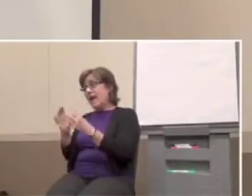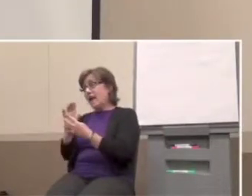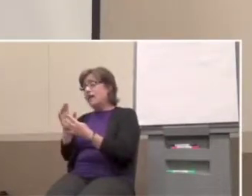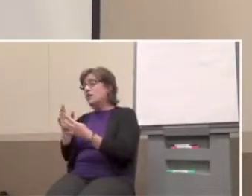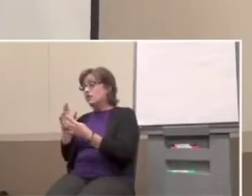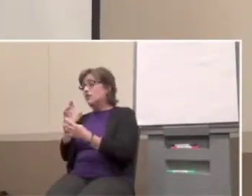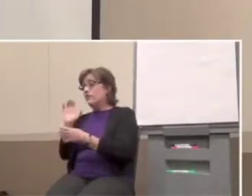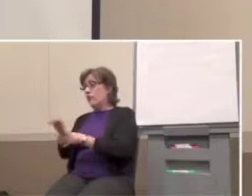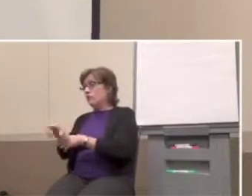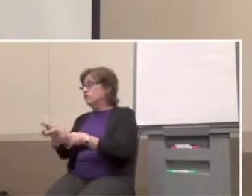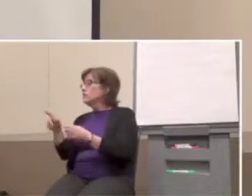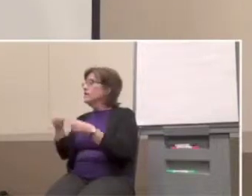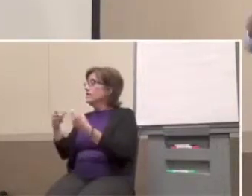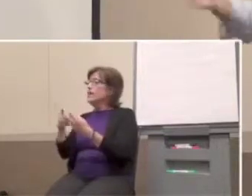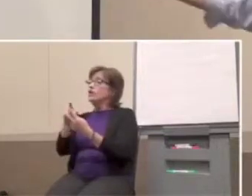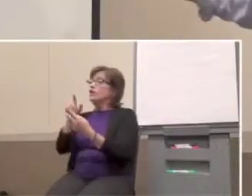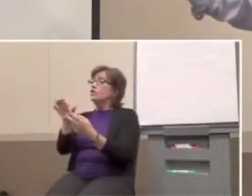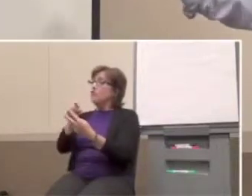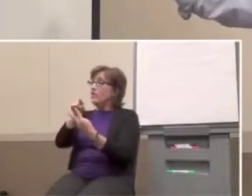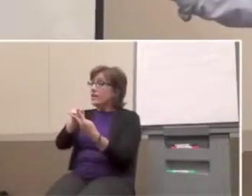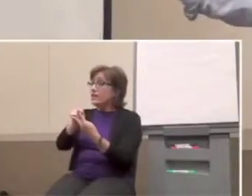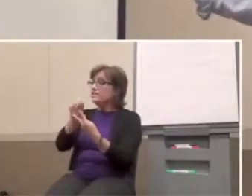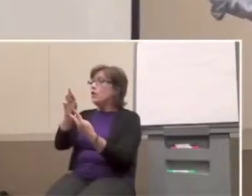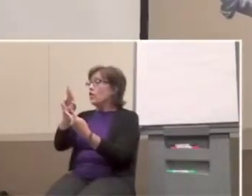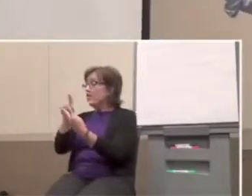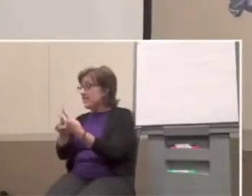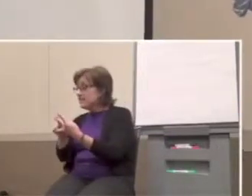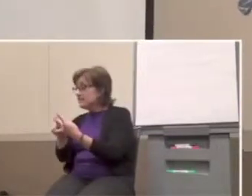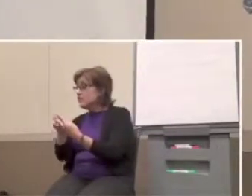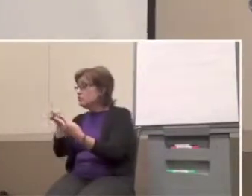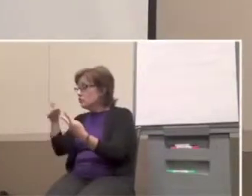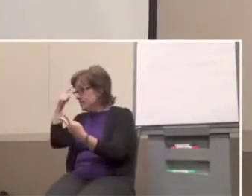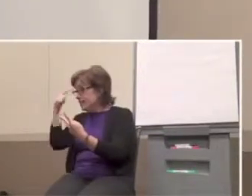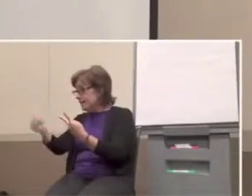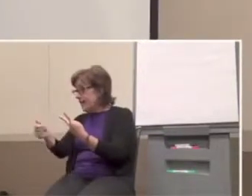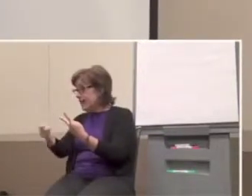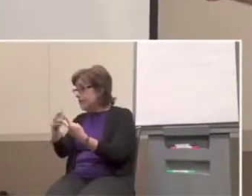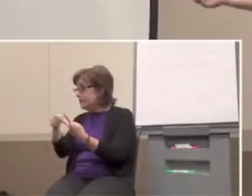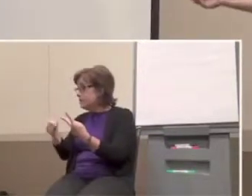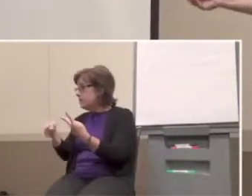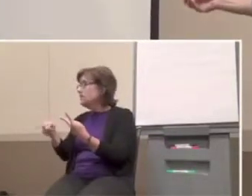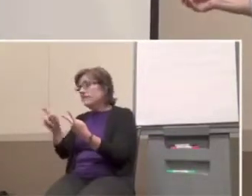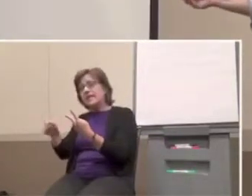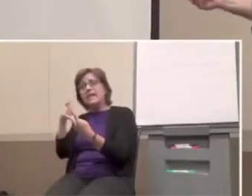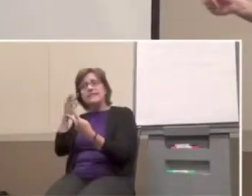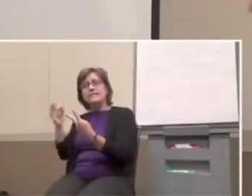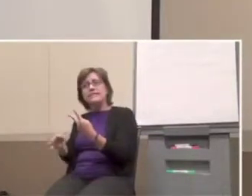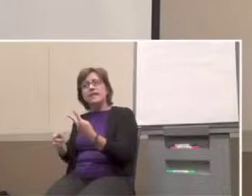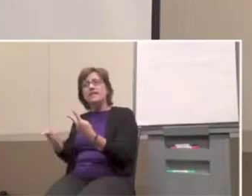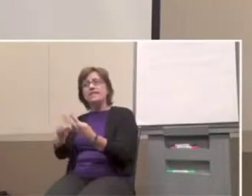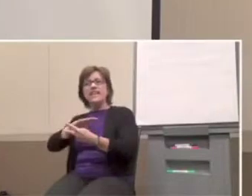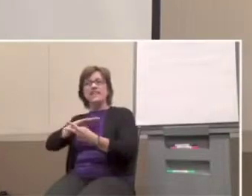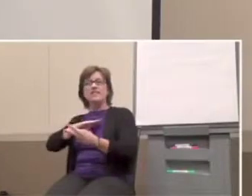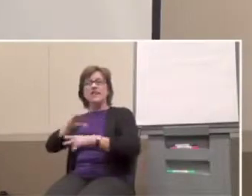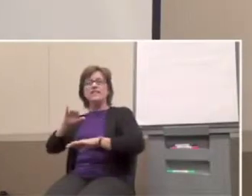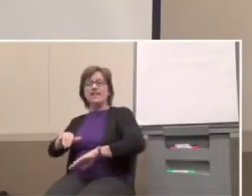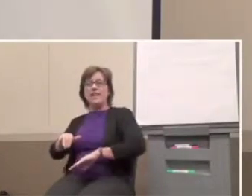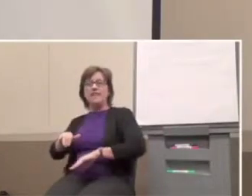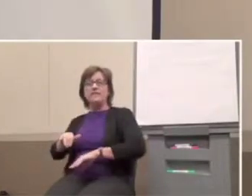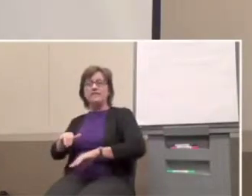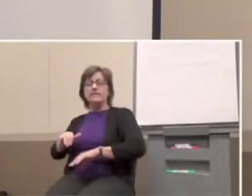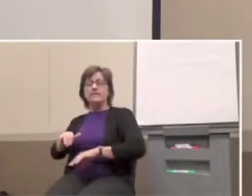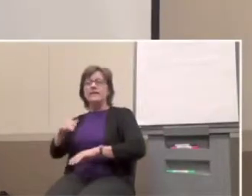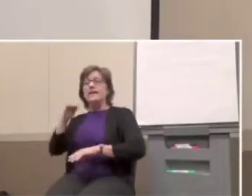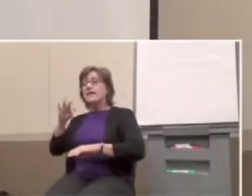that, then they choose between them. They're able to make their own decisions. So it satisfies that. If